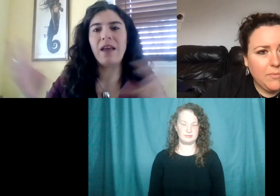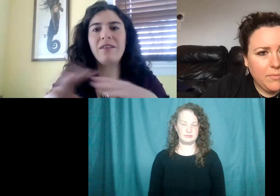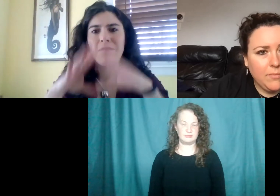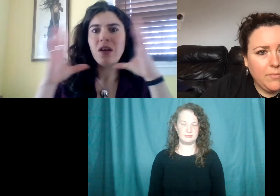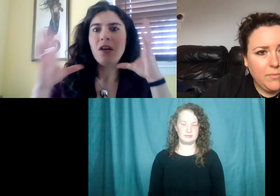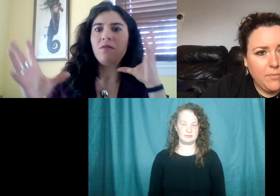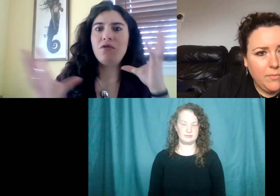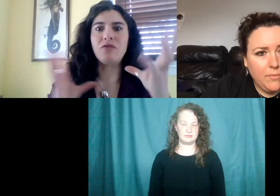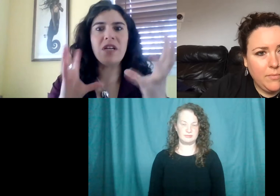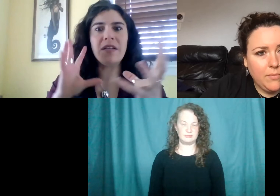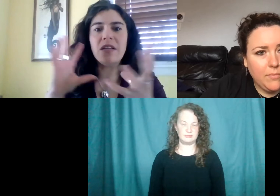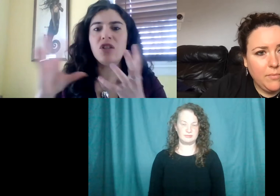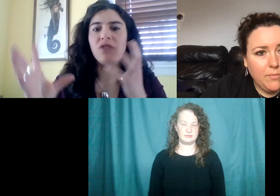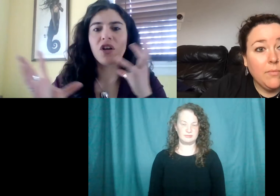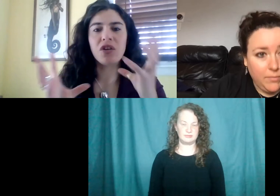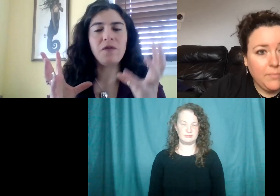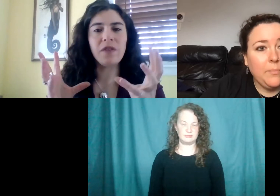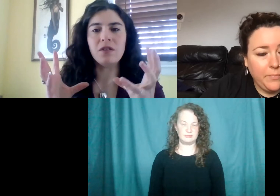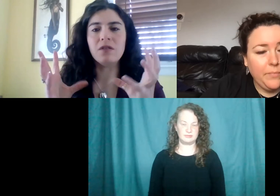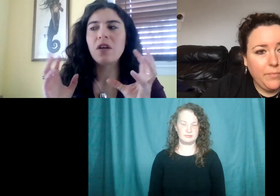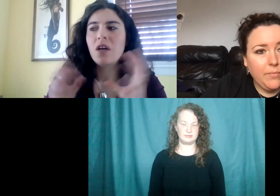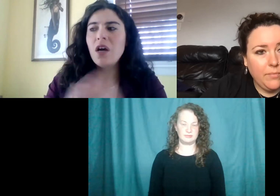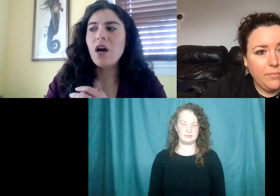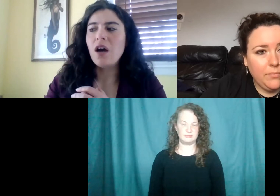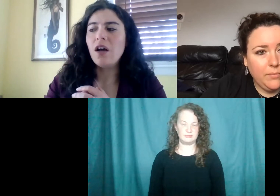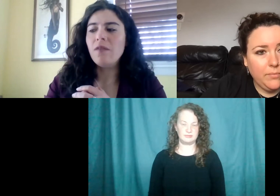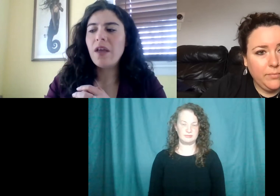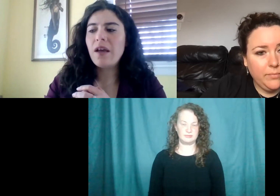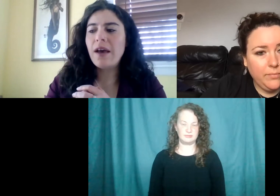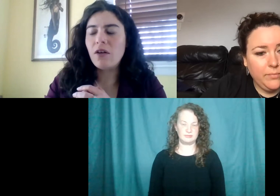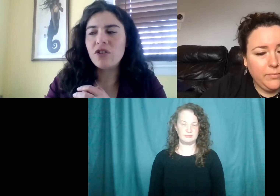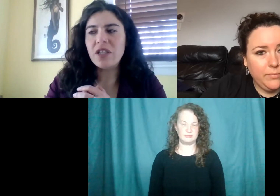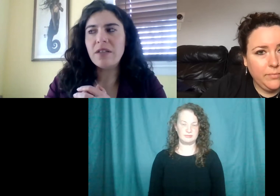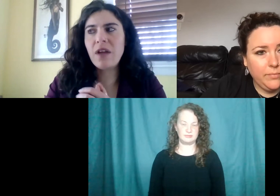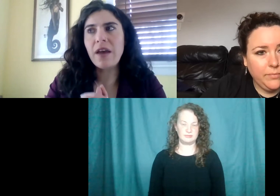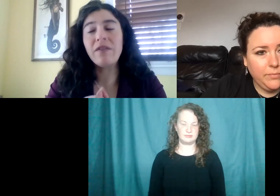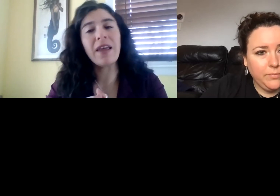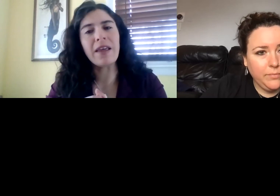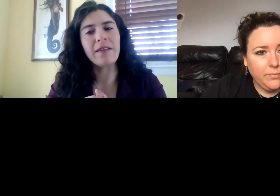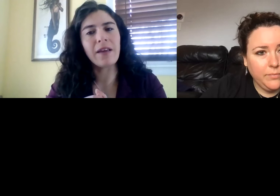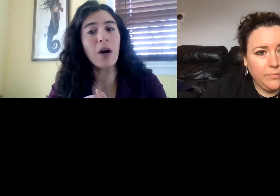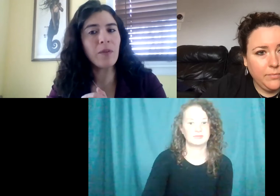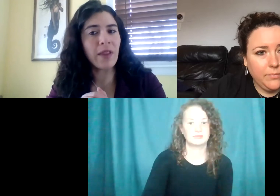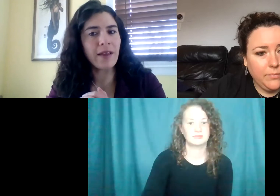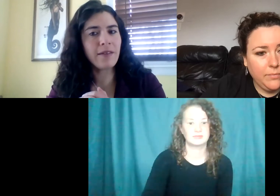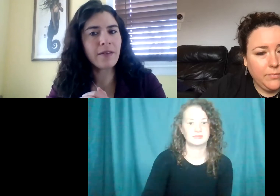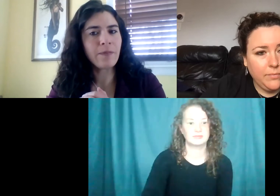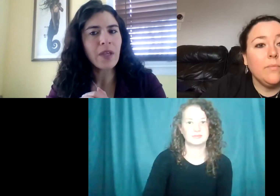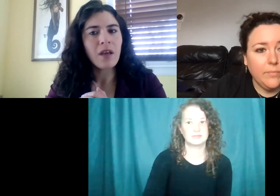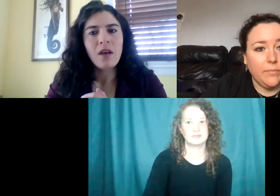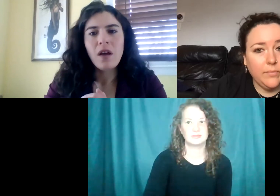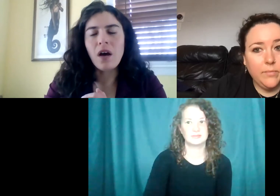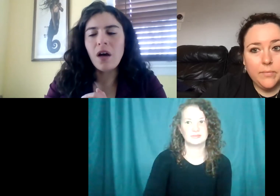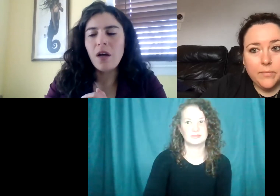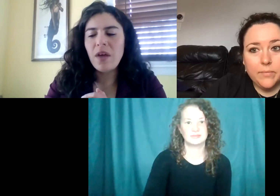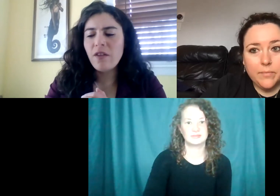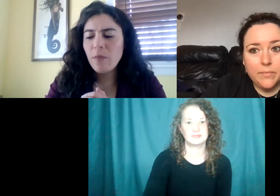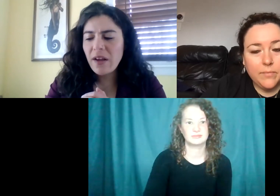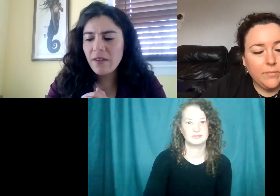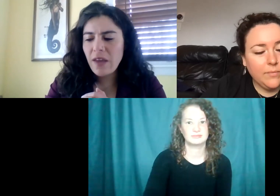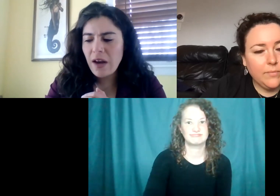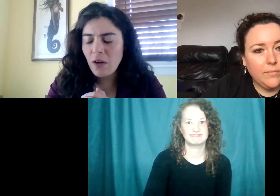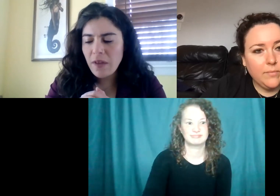big, less 3D structure filled algae kind of taking the kelp's place. Mm-hmm.